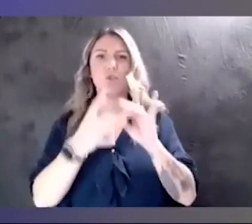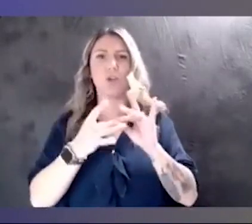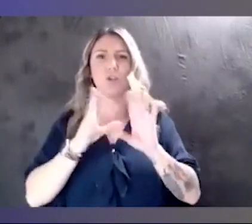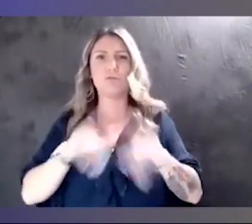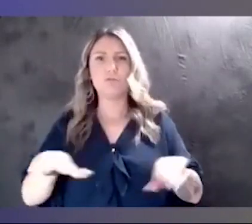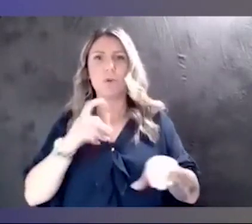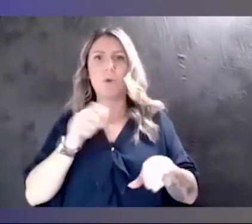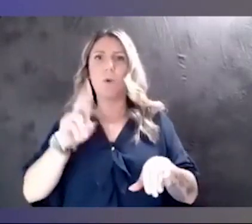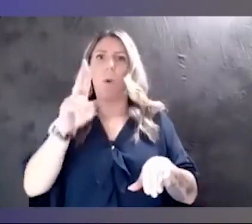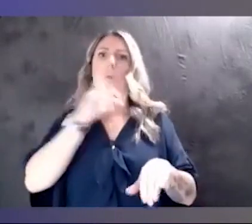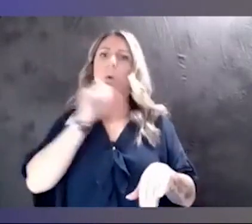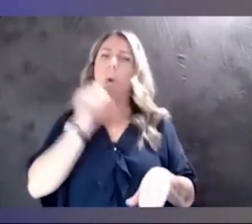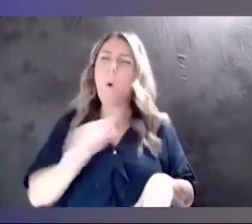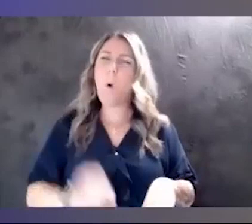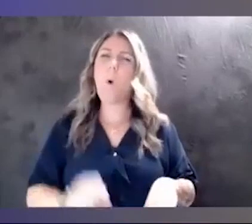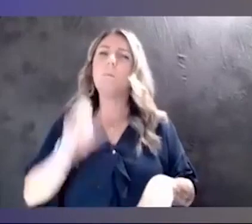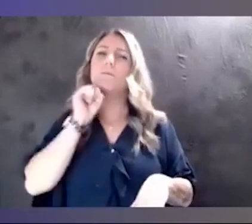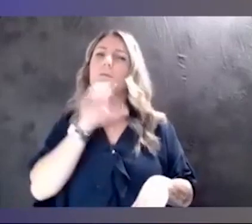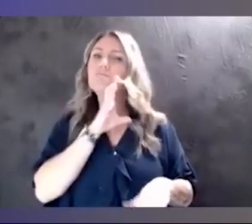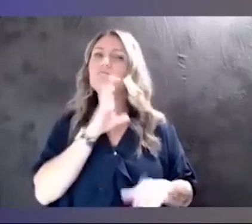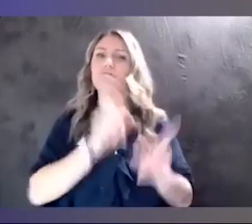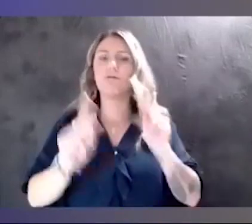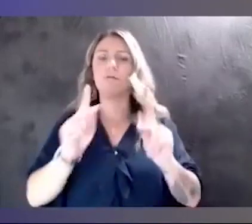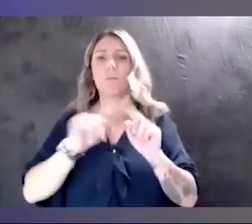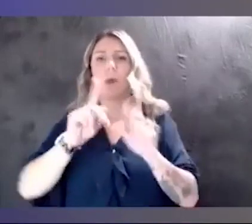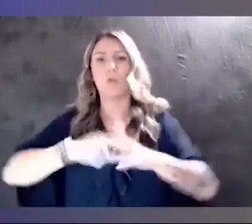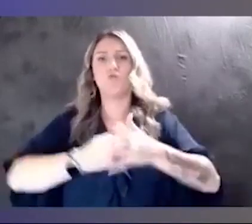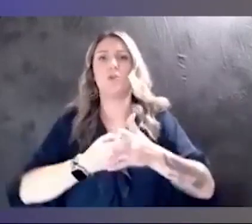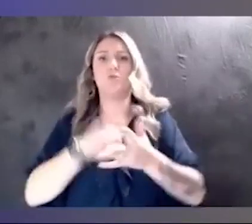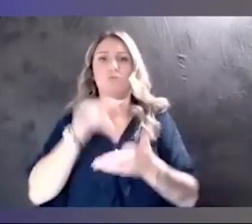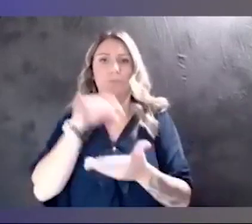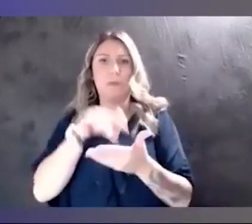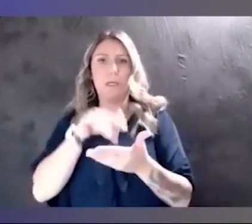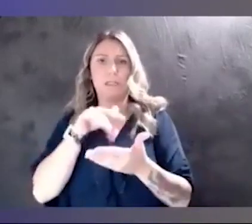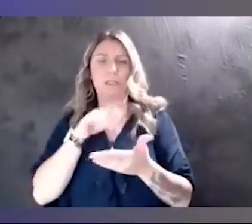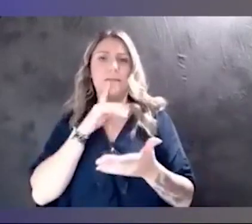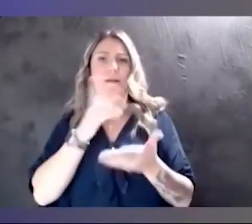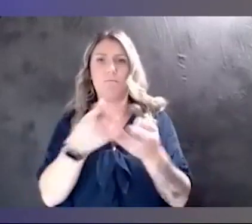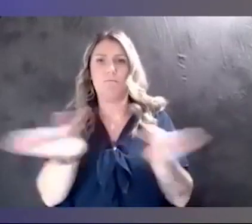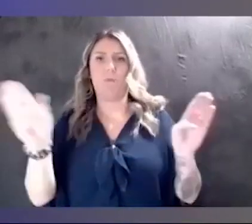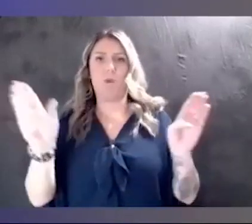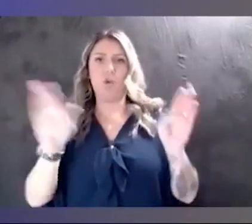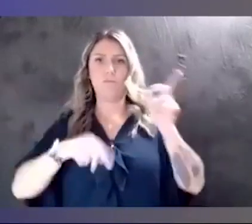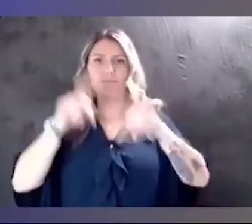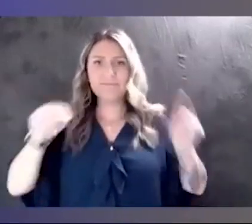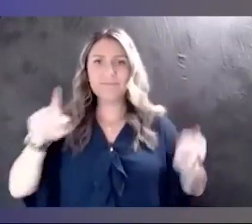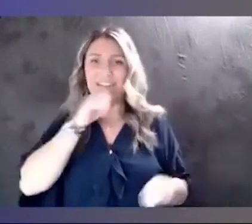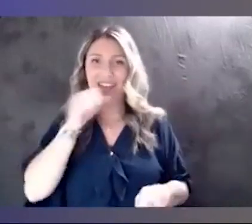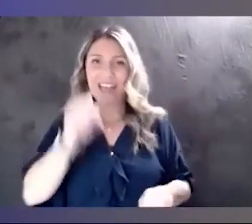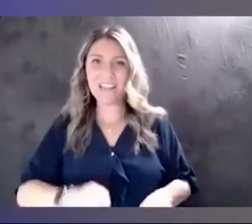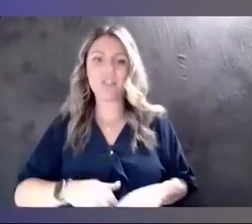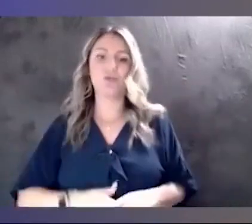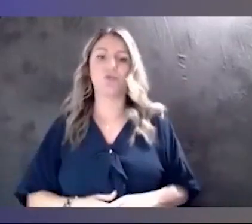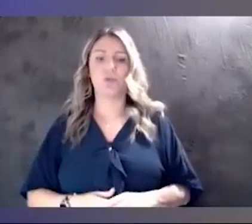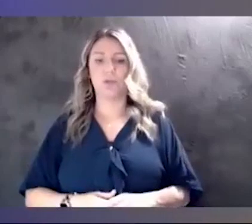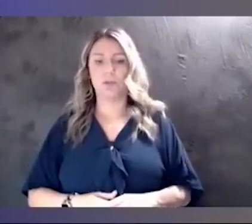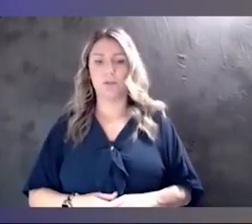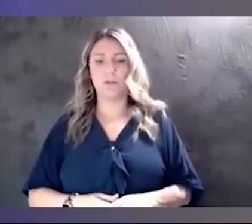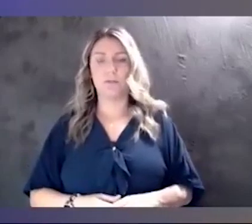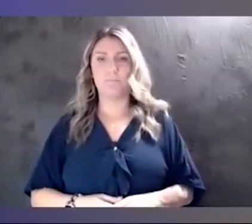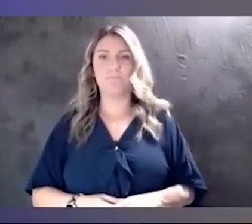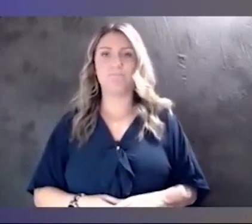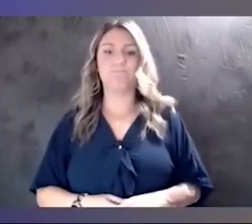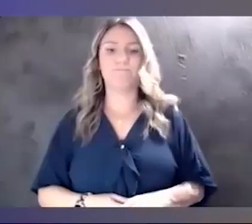folks. One of the original studies was a wide variety of ages. And that one was really